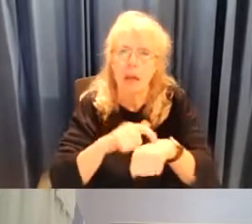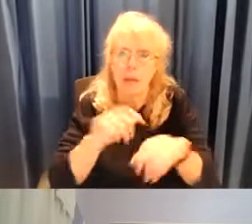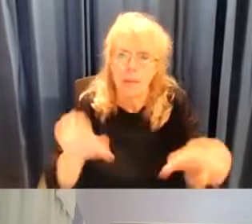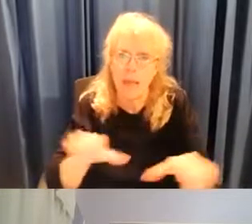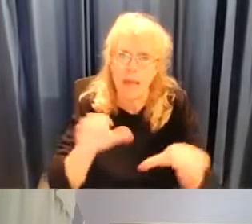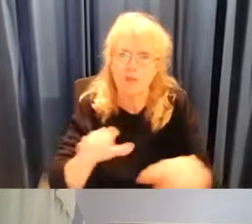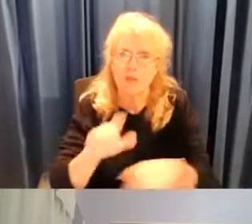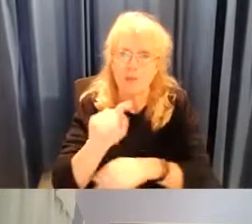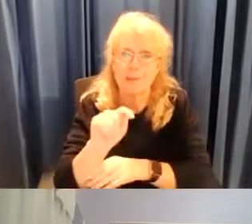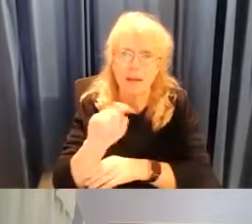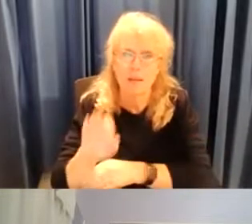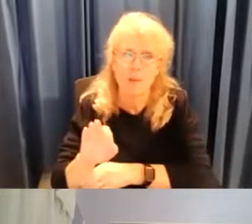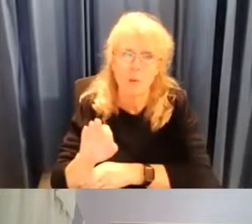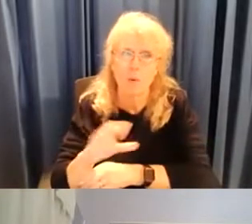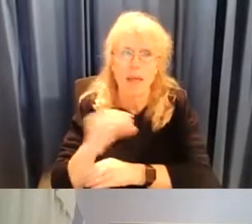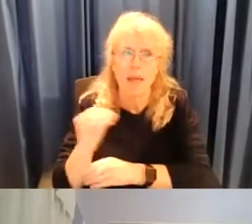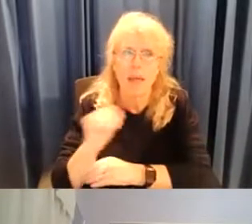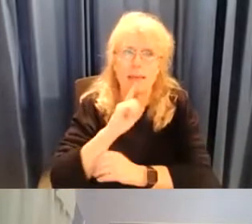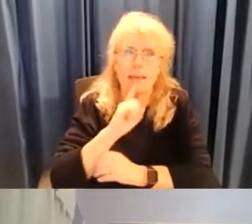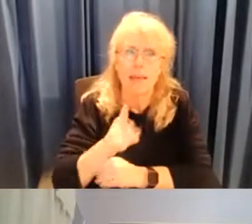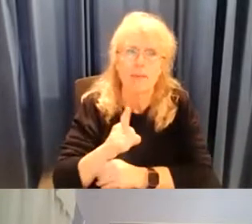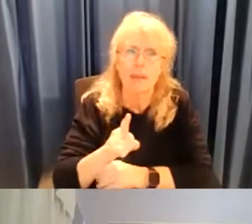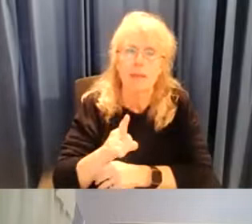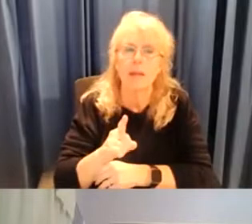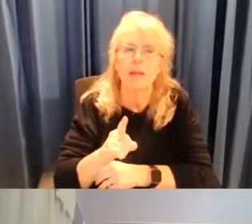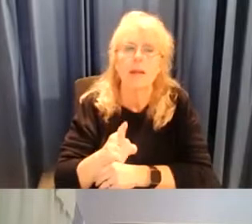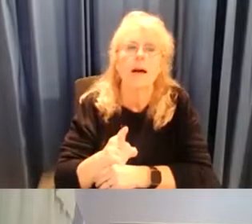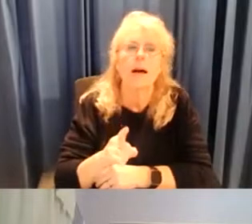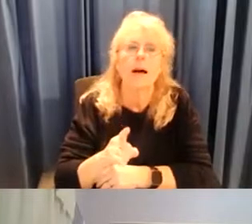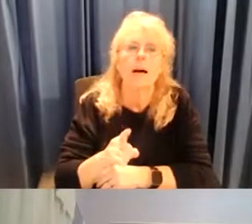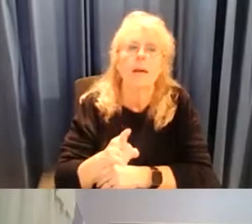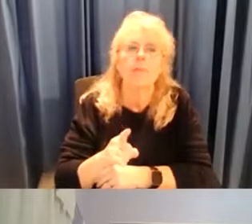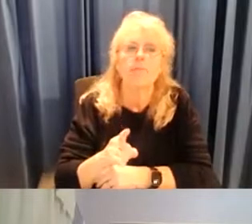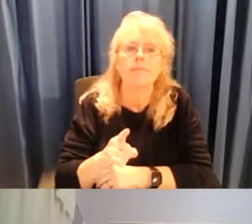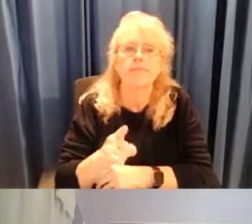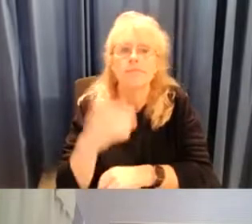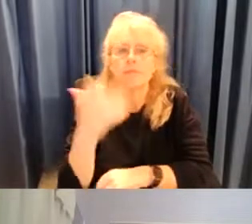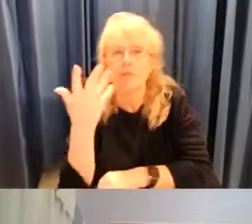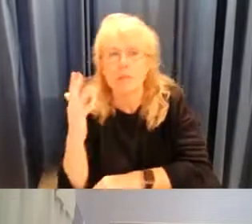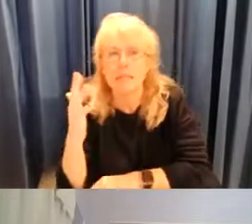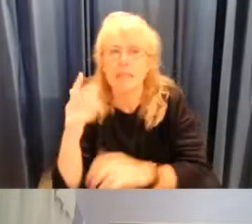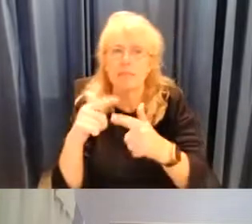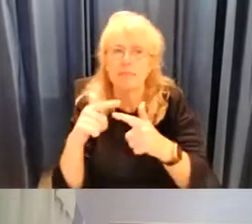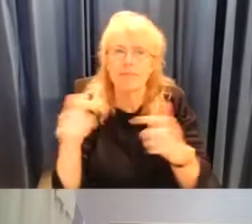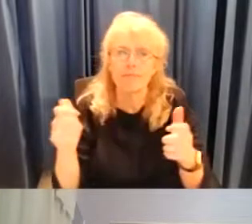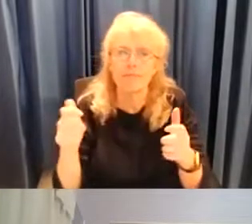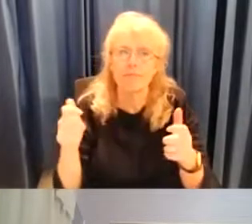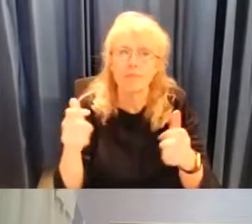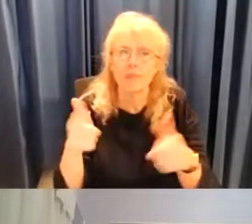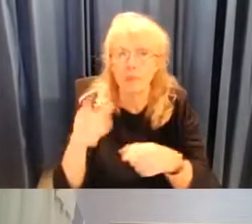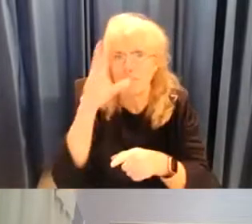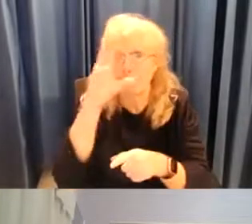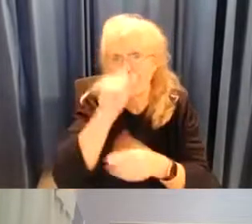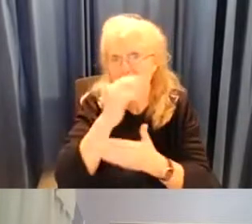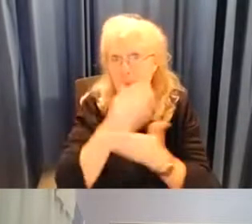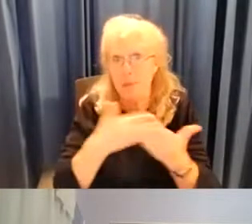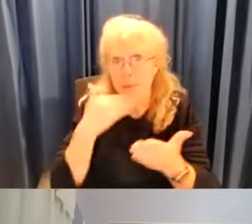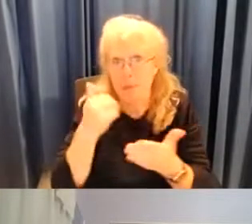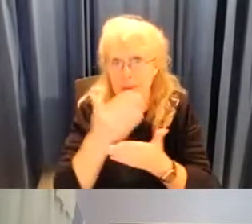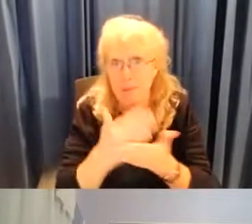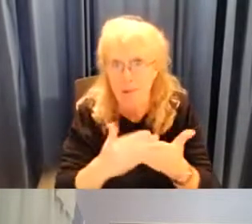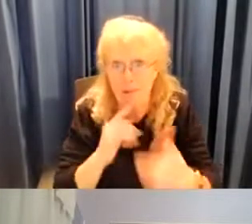certainly trees and all of those kinds of things. So yeah, you missed out some of the best part of the conversation, Jim,